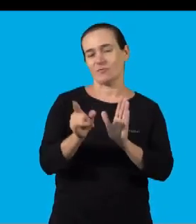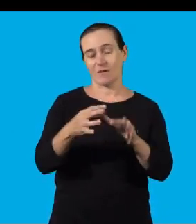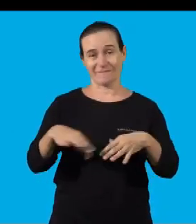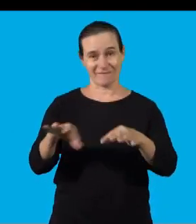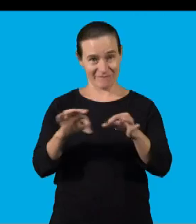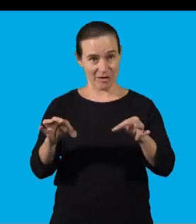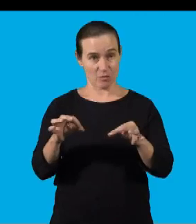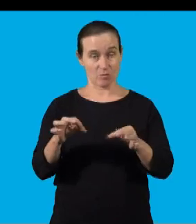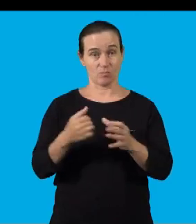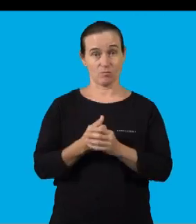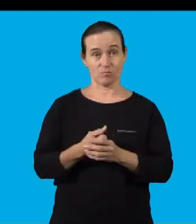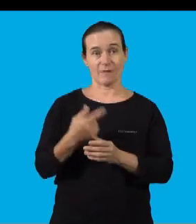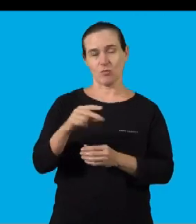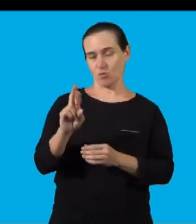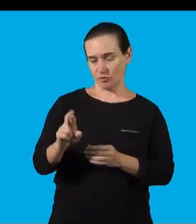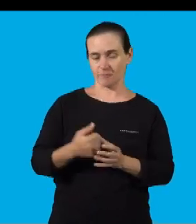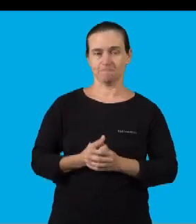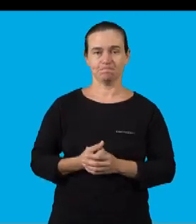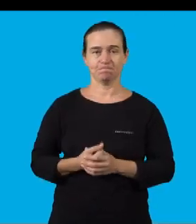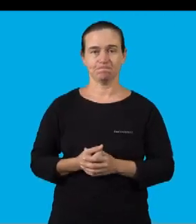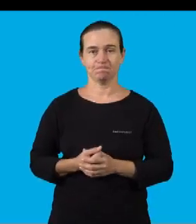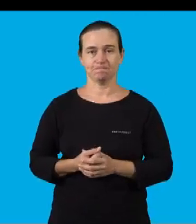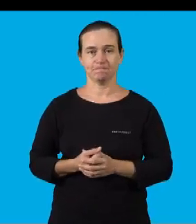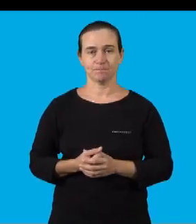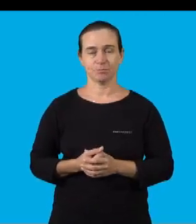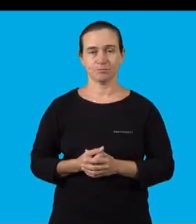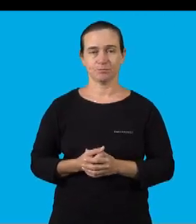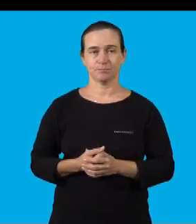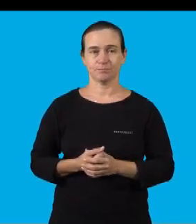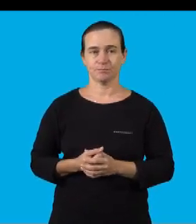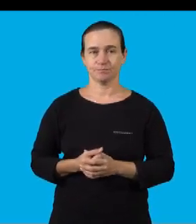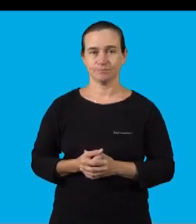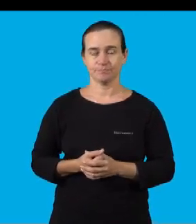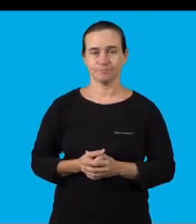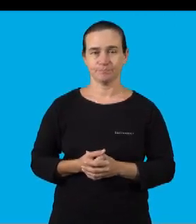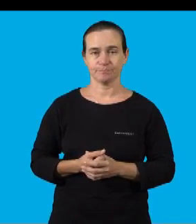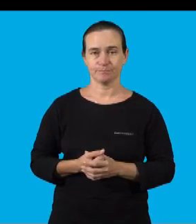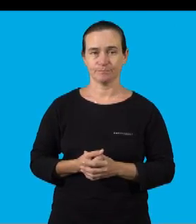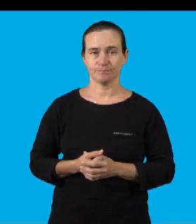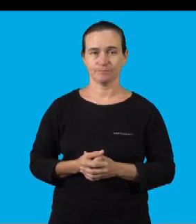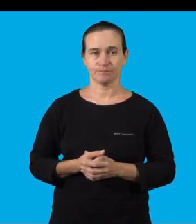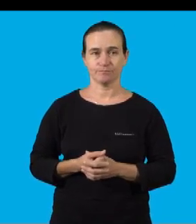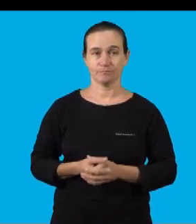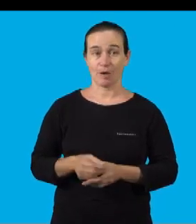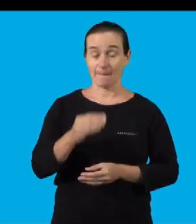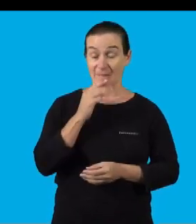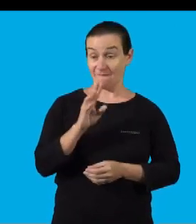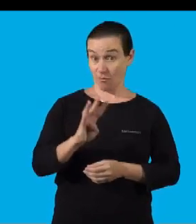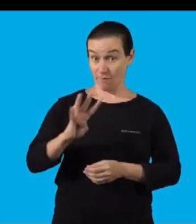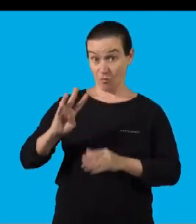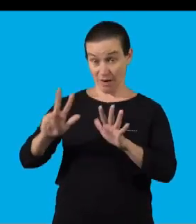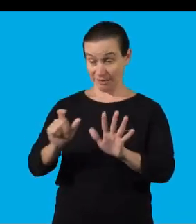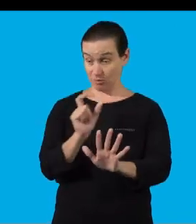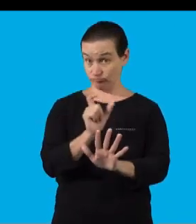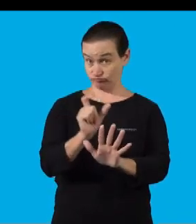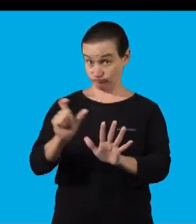value of R. So now, using that 448, we know that that is the sixth term. So